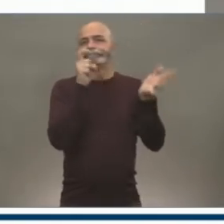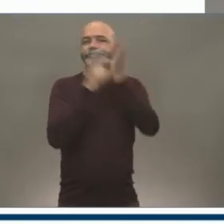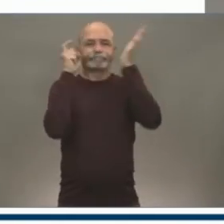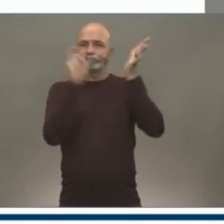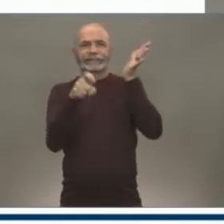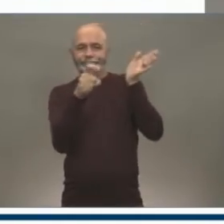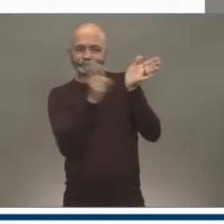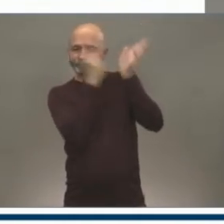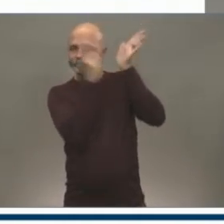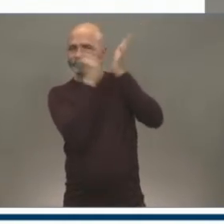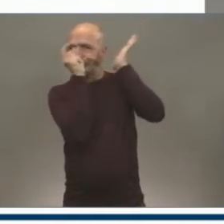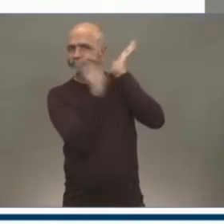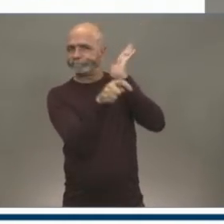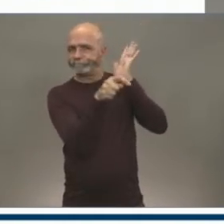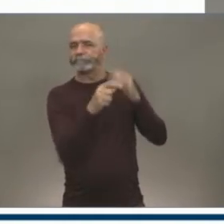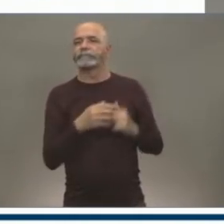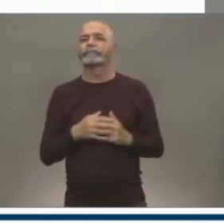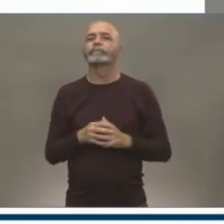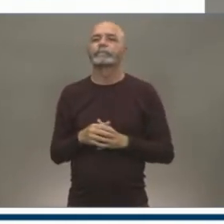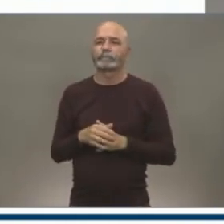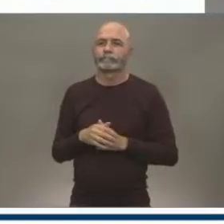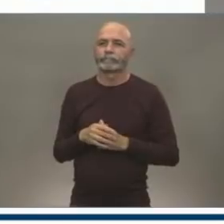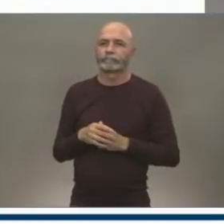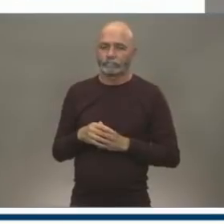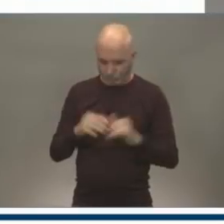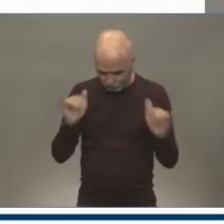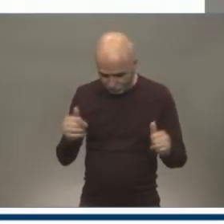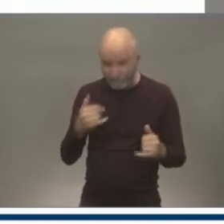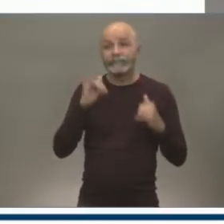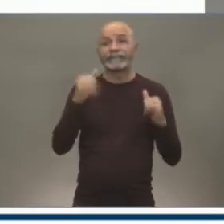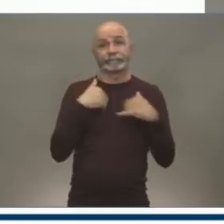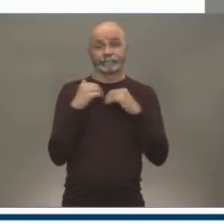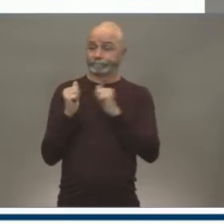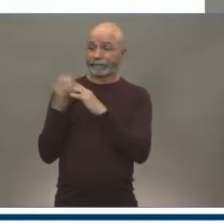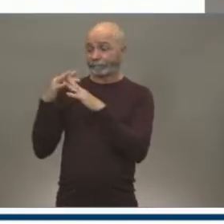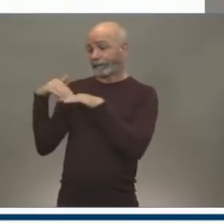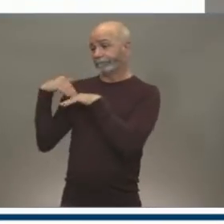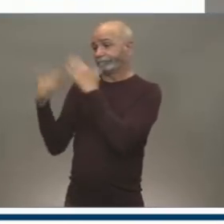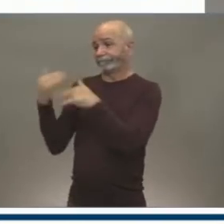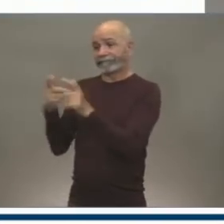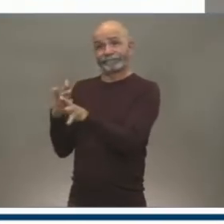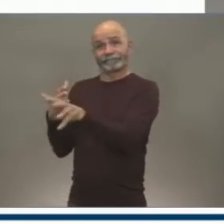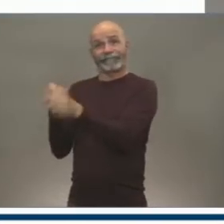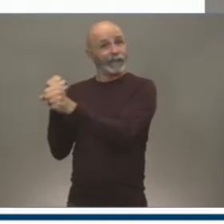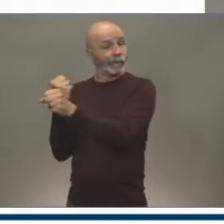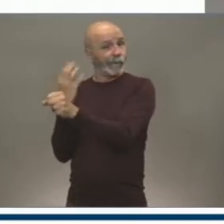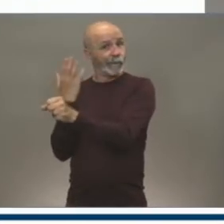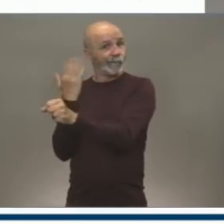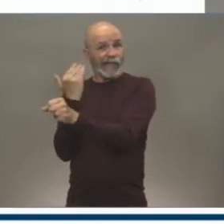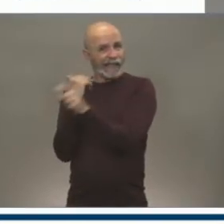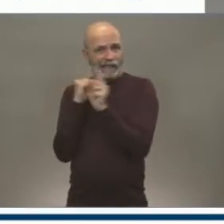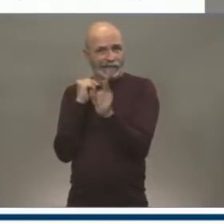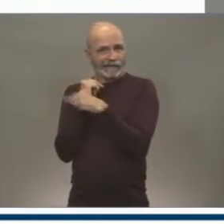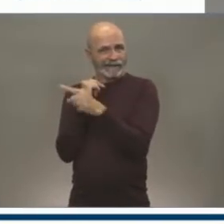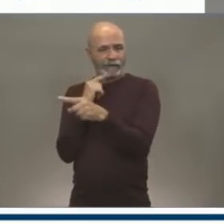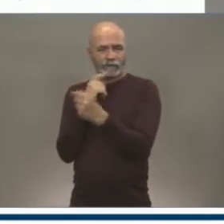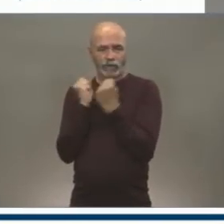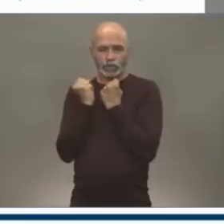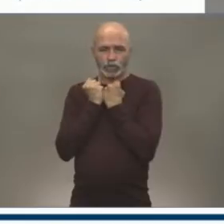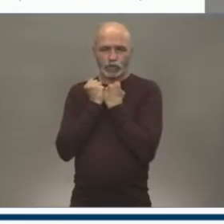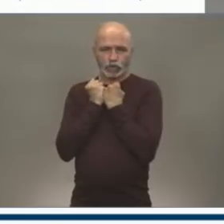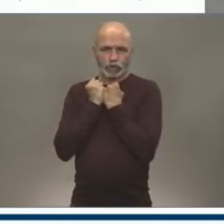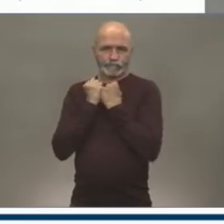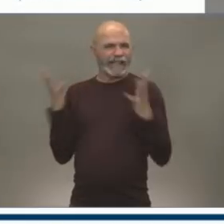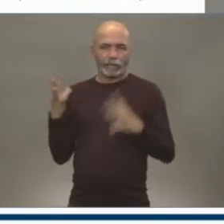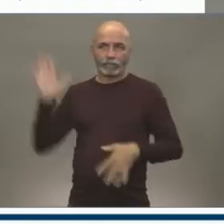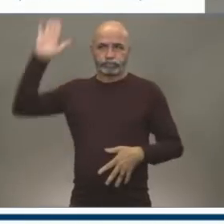to do these pop-up testing sites is simply because we have a significant number of volunteers who have come